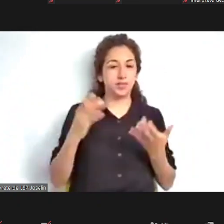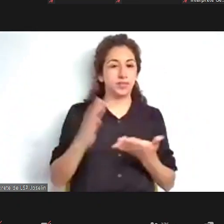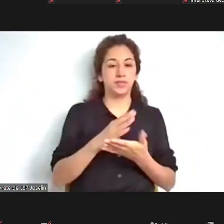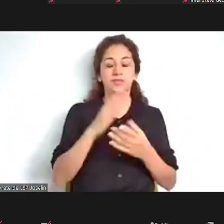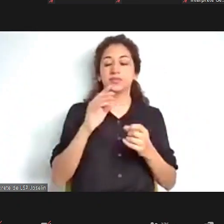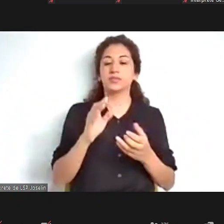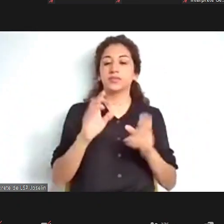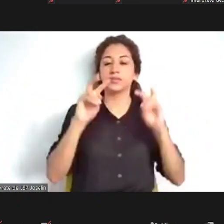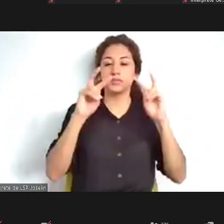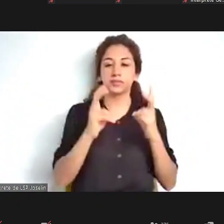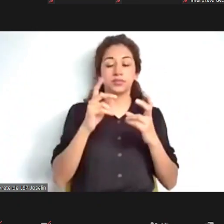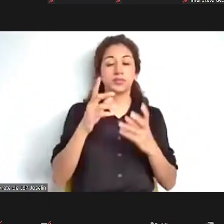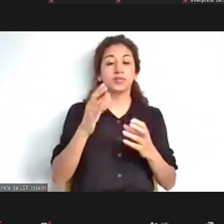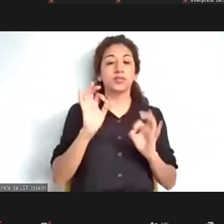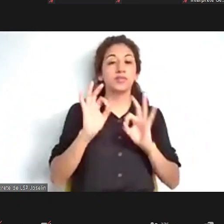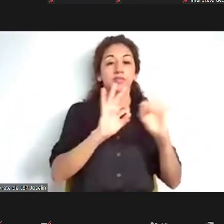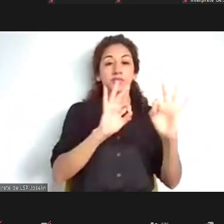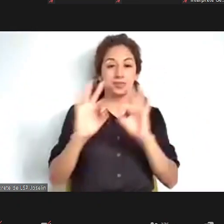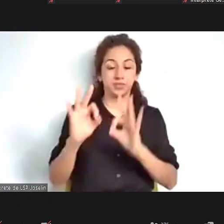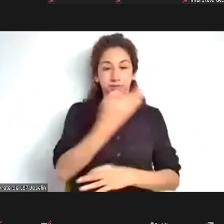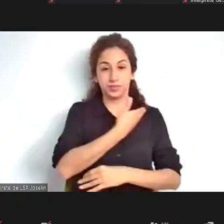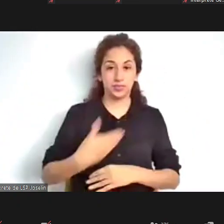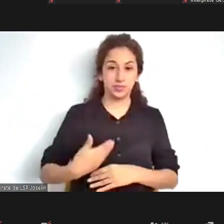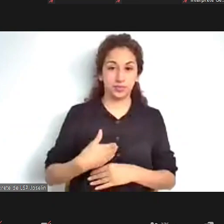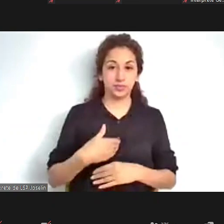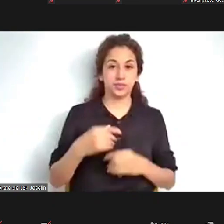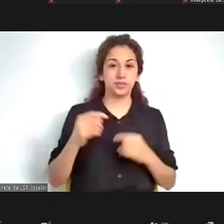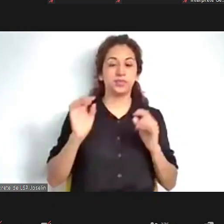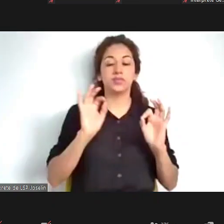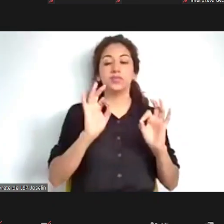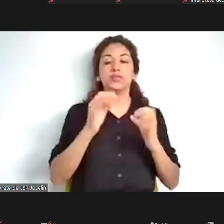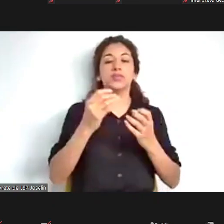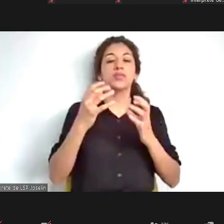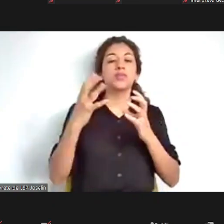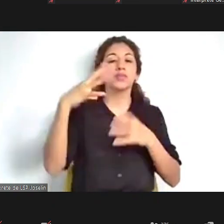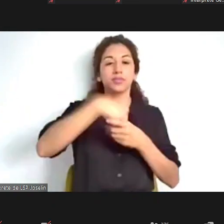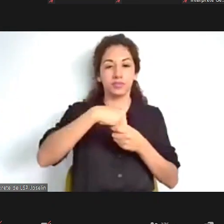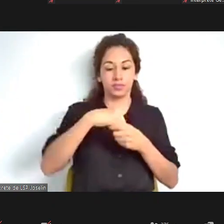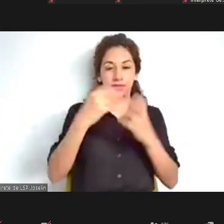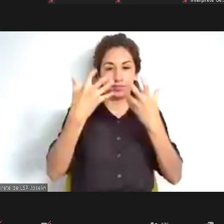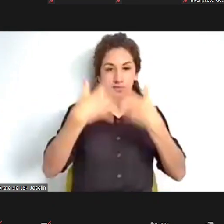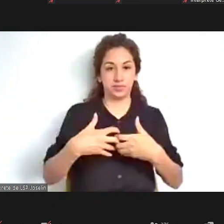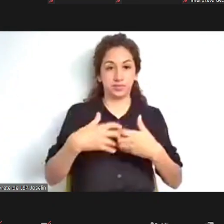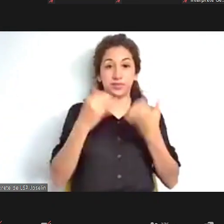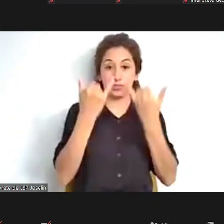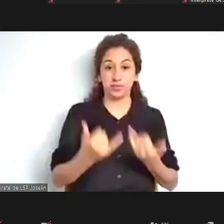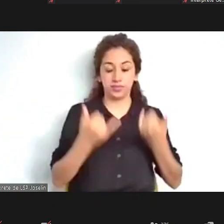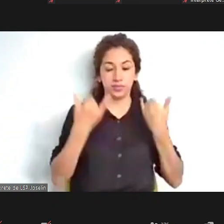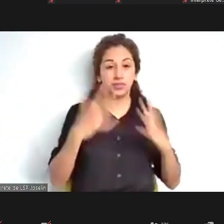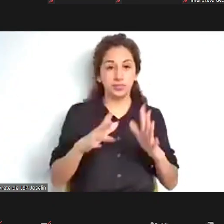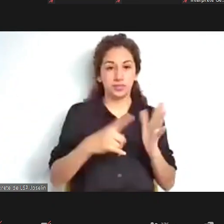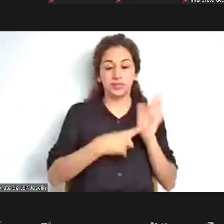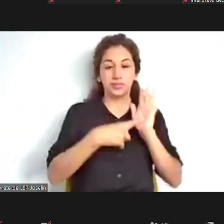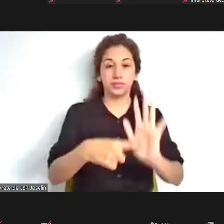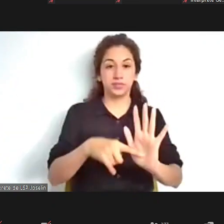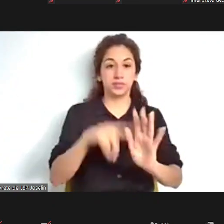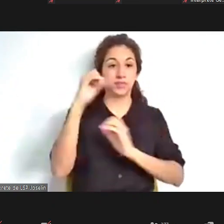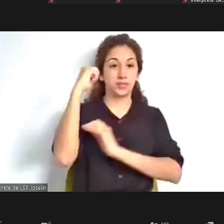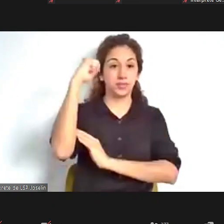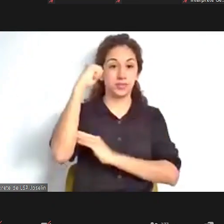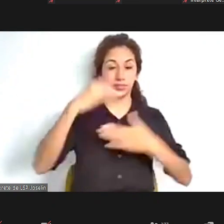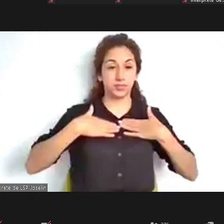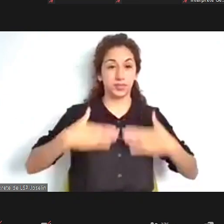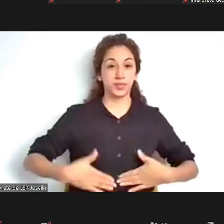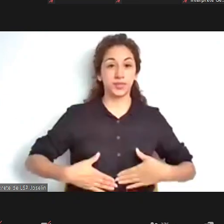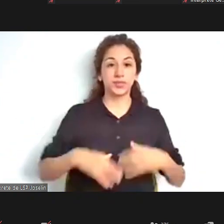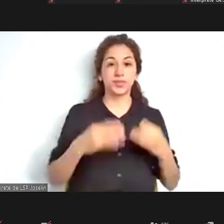important for many government entities with competition competencies that relative to the conduct